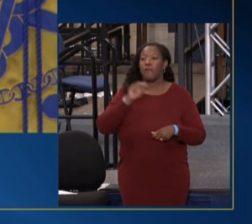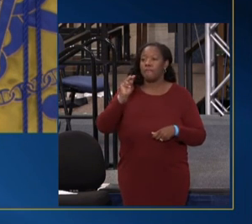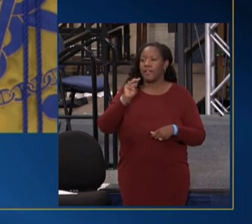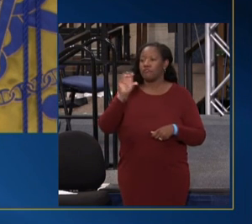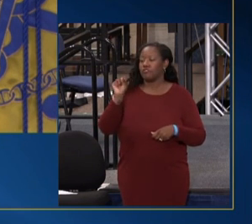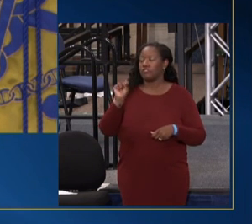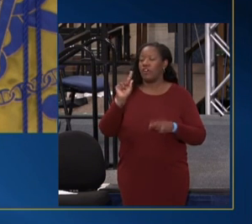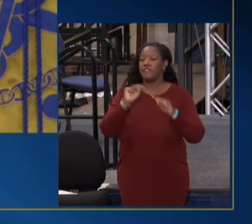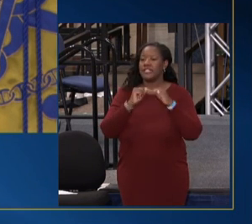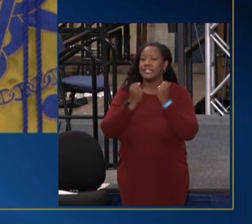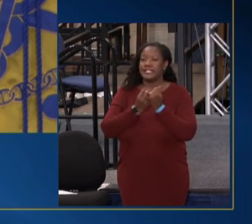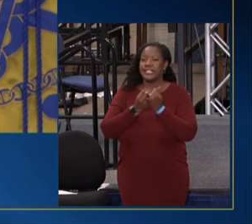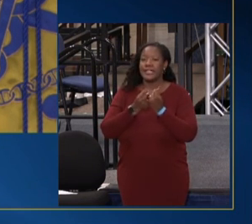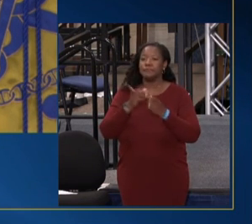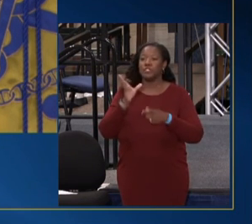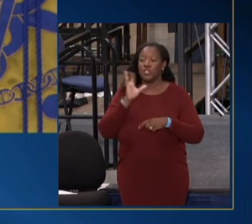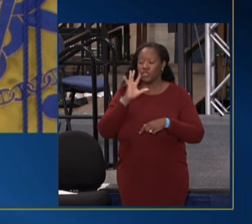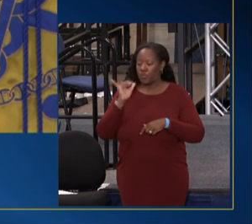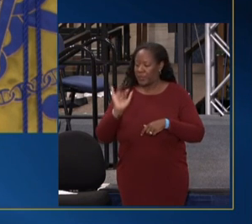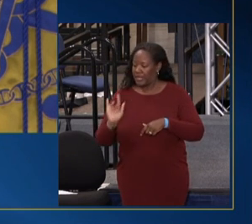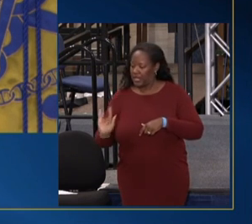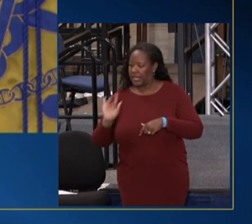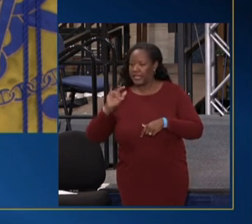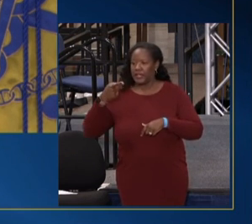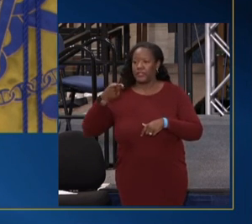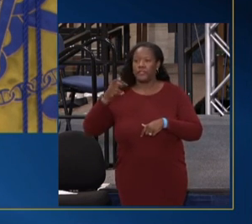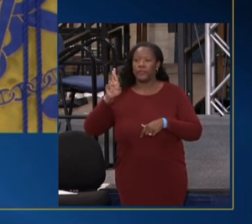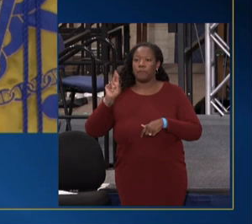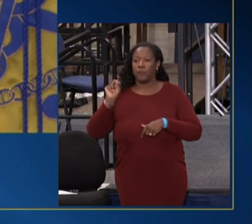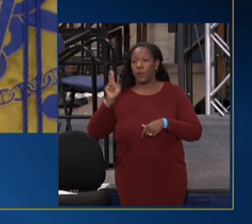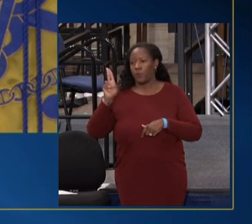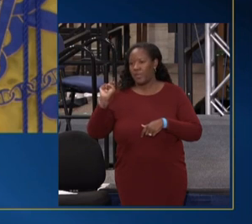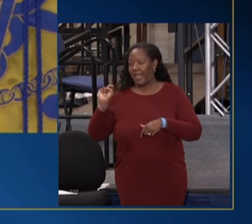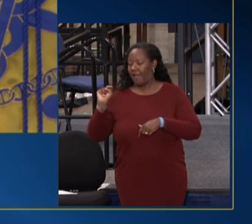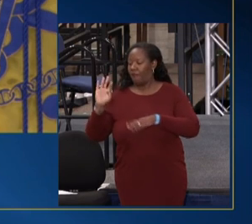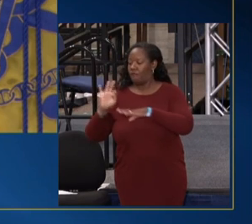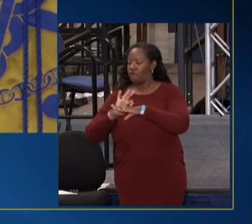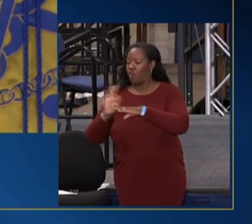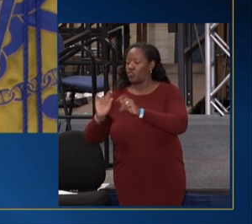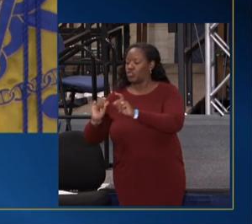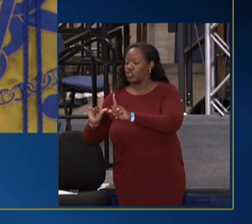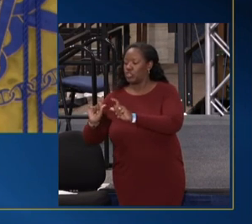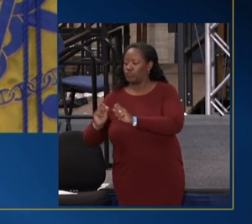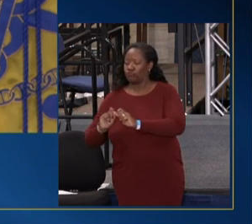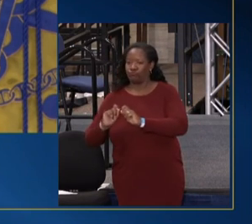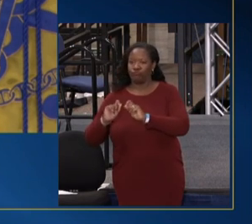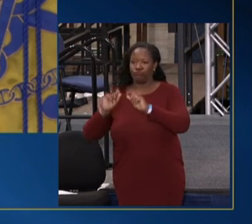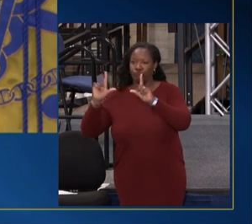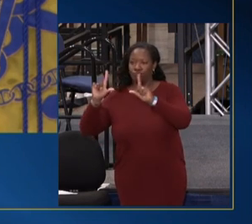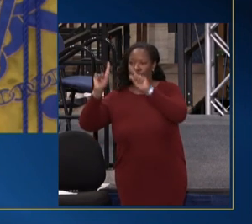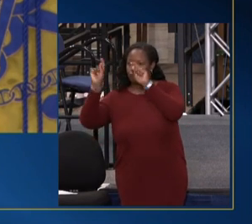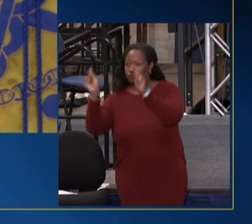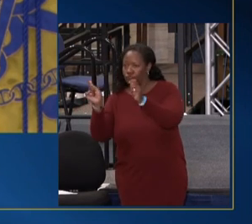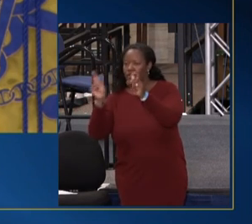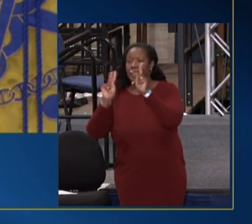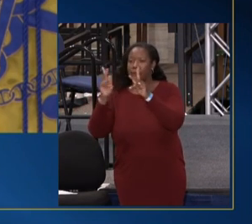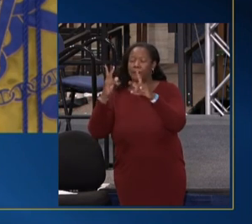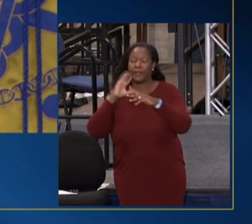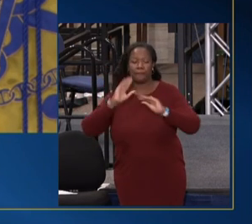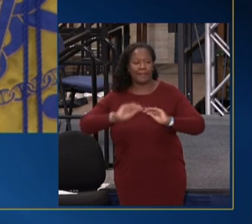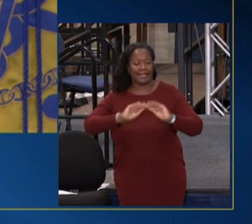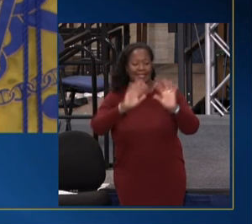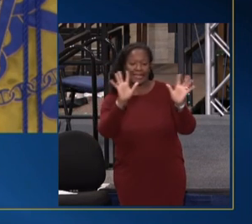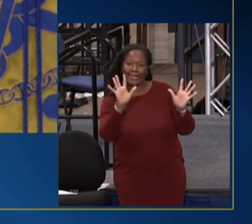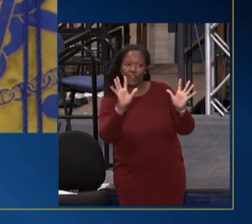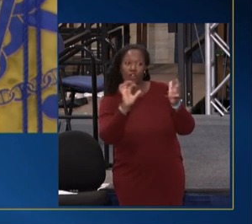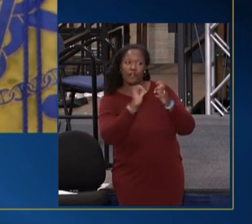platform to turn on the pronouns function so that people can use that platform and be clear about